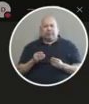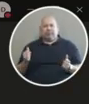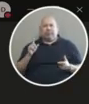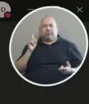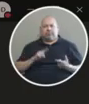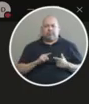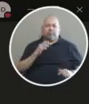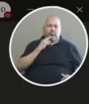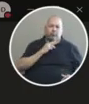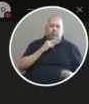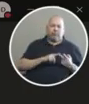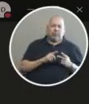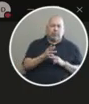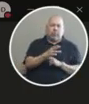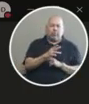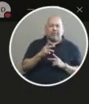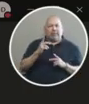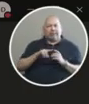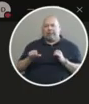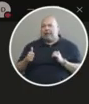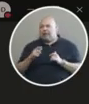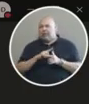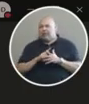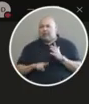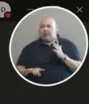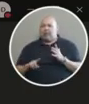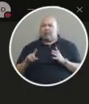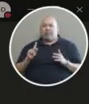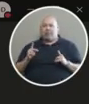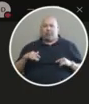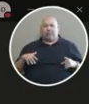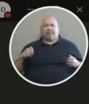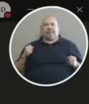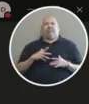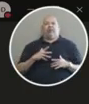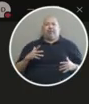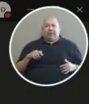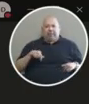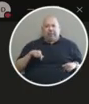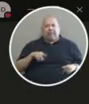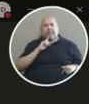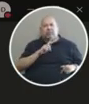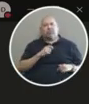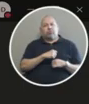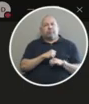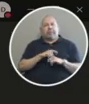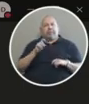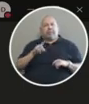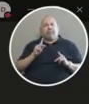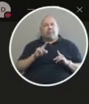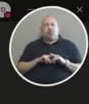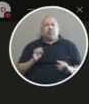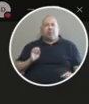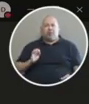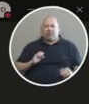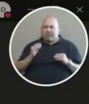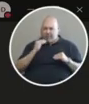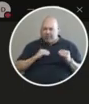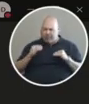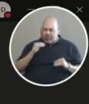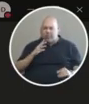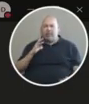at restaurants, hotels, retailers, and elsewhere, and people are frightened. This is driving up the need for emergency